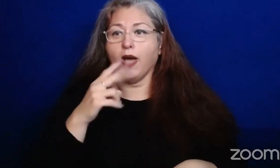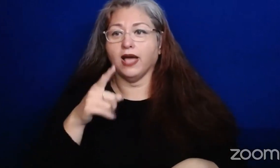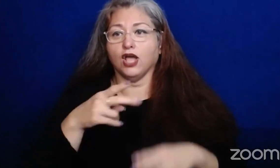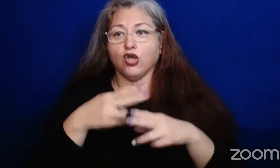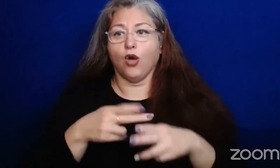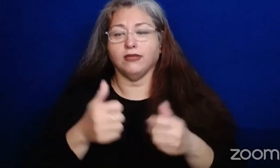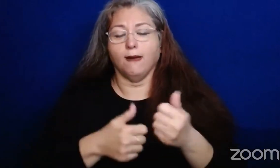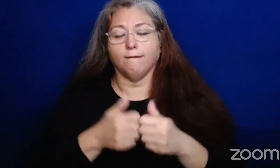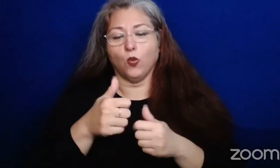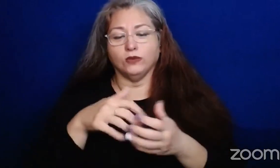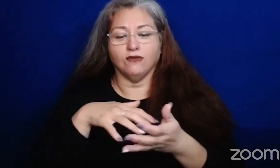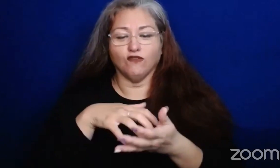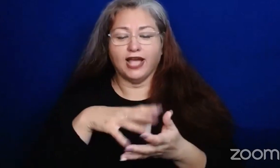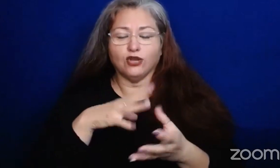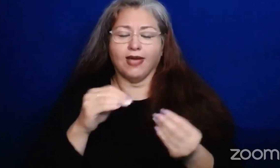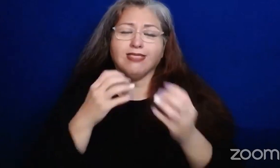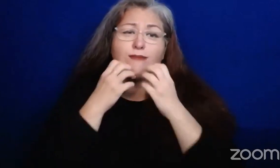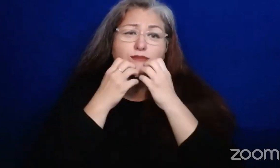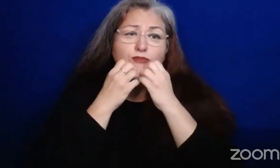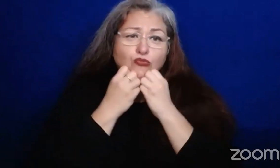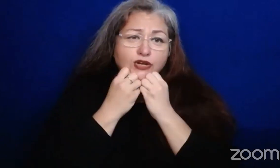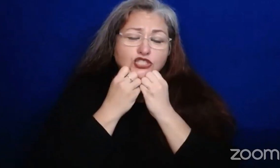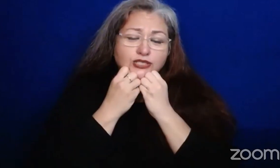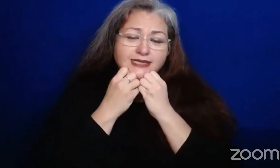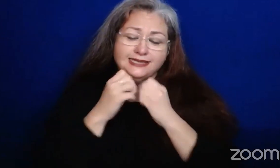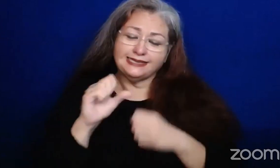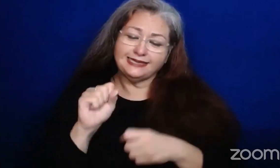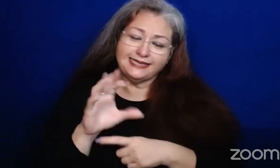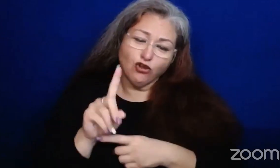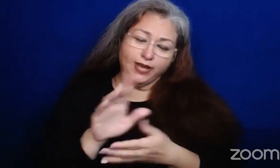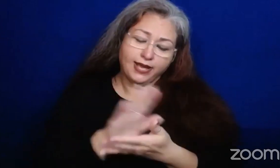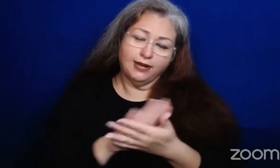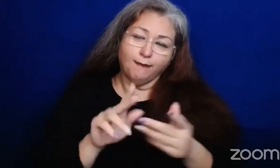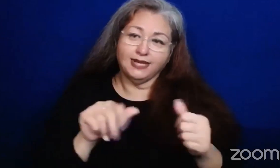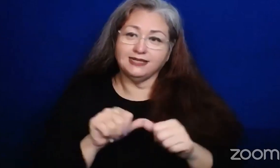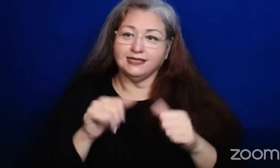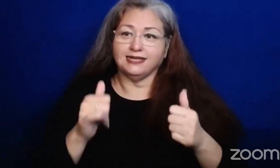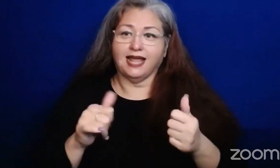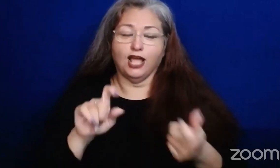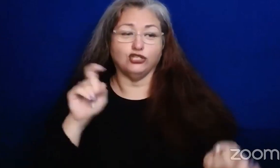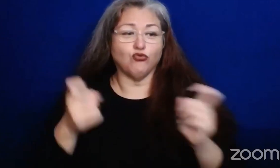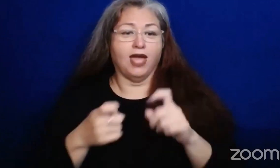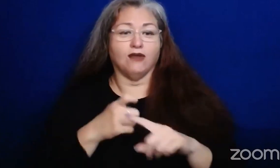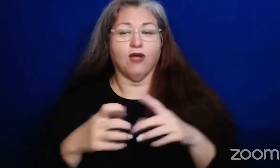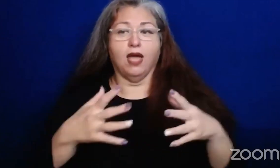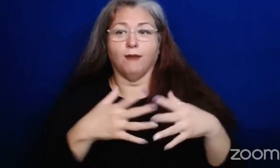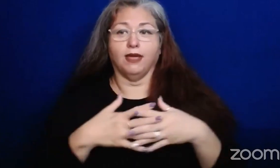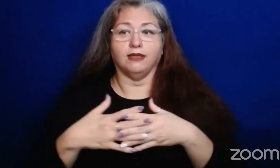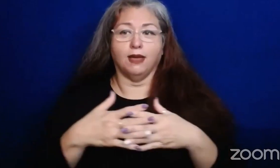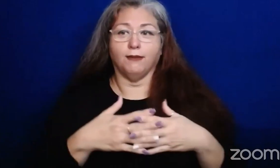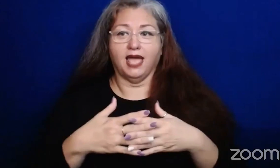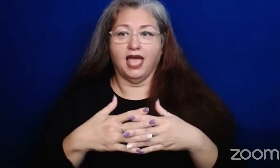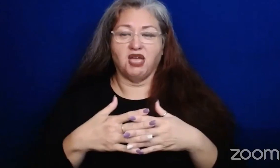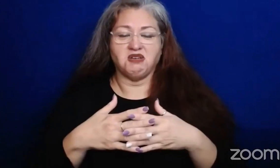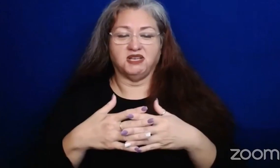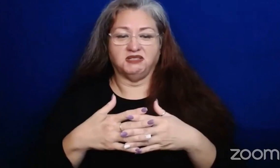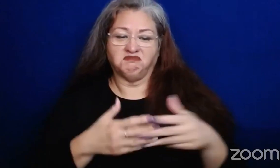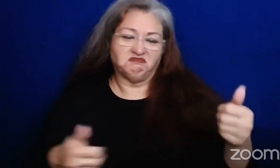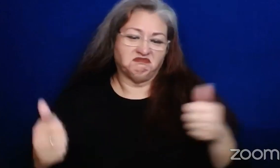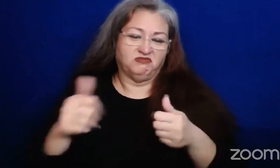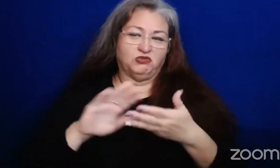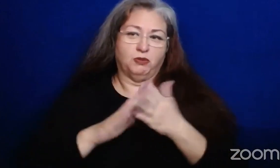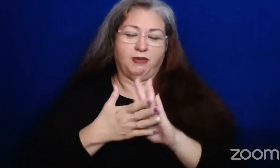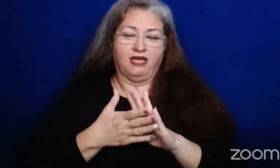most fragile and precious of sacred places, now transformed by the American behemoth into a